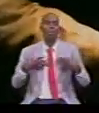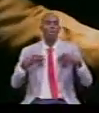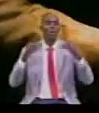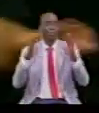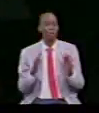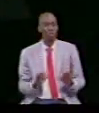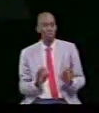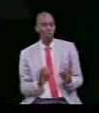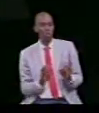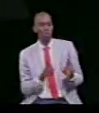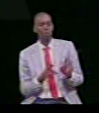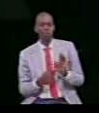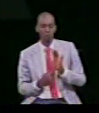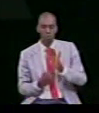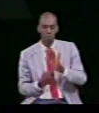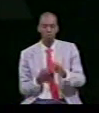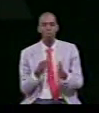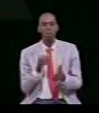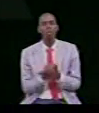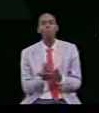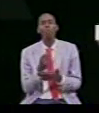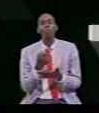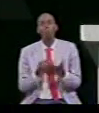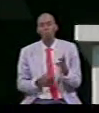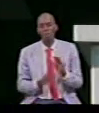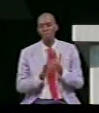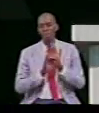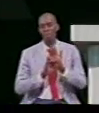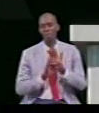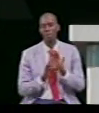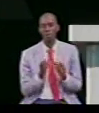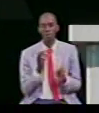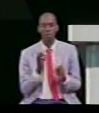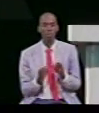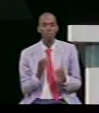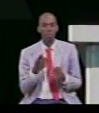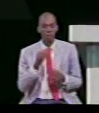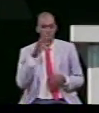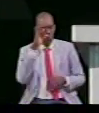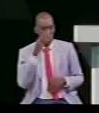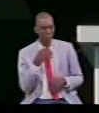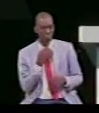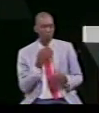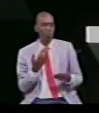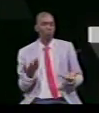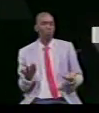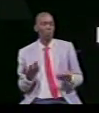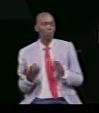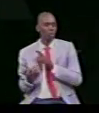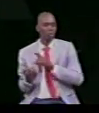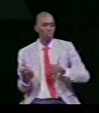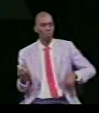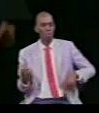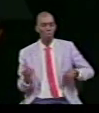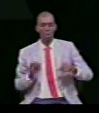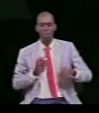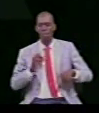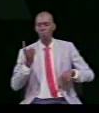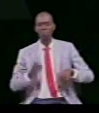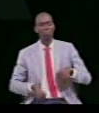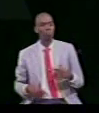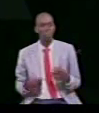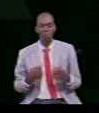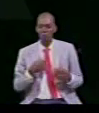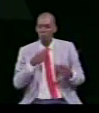into action. What if the man had said, Lord, I can't, I